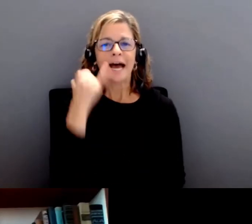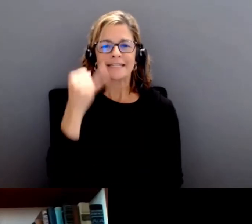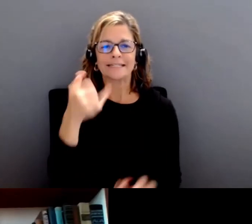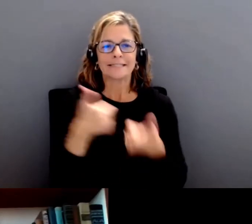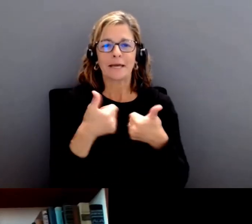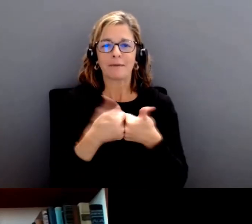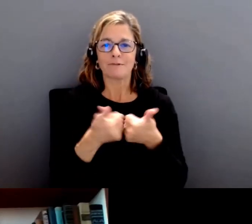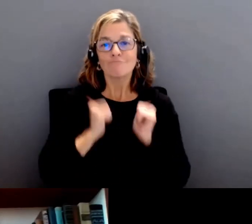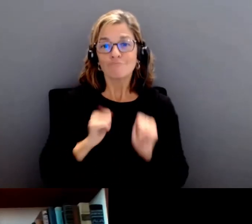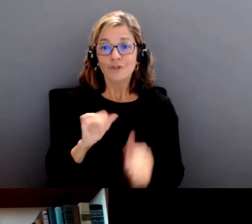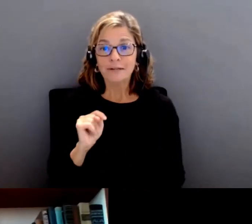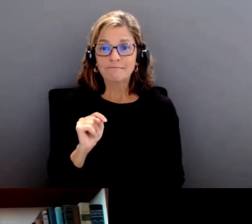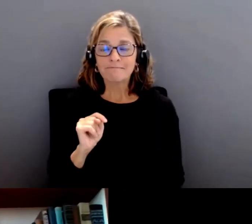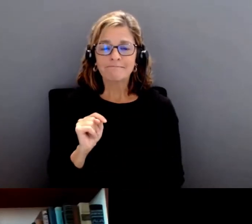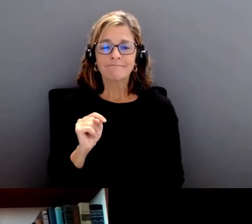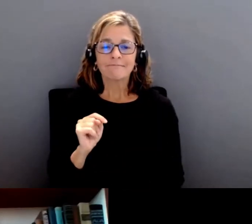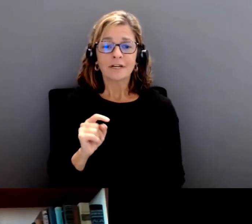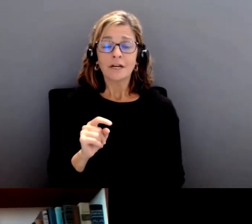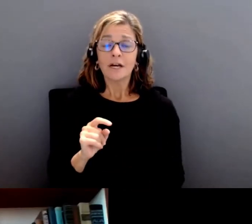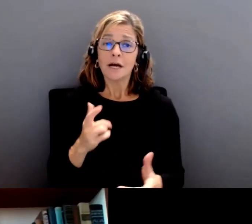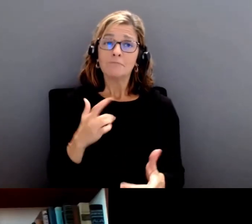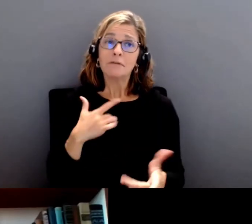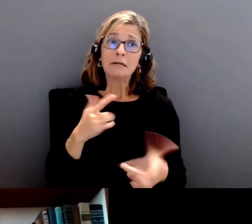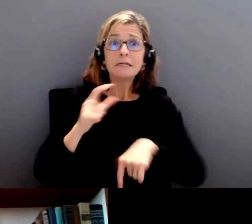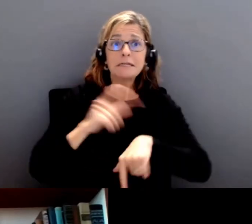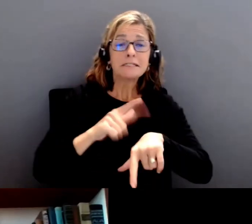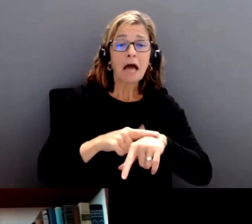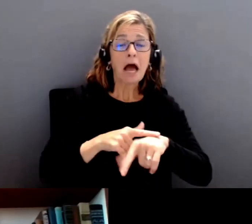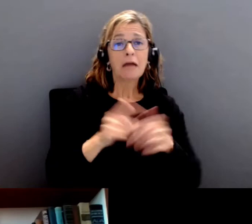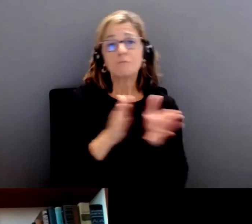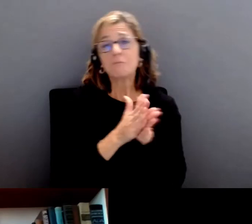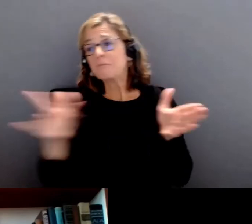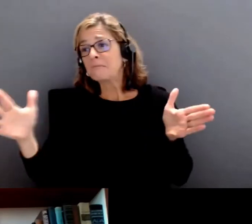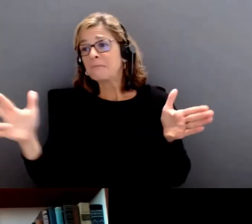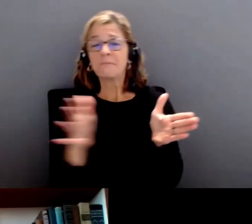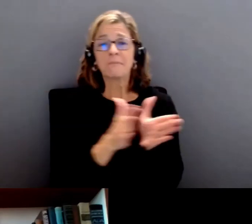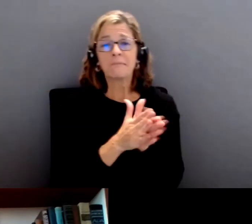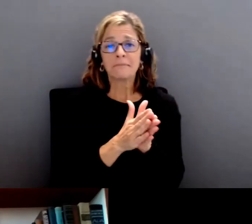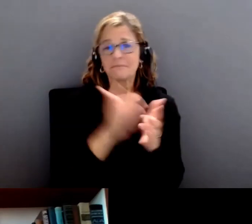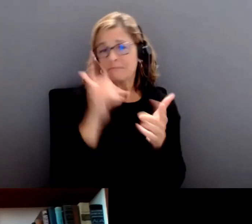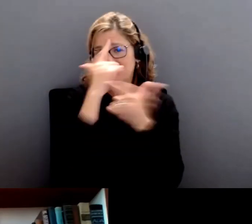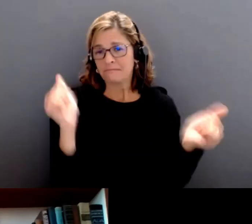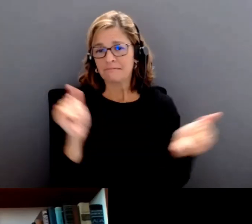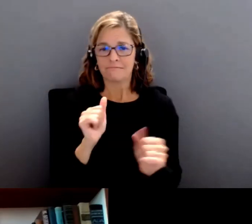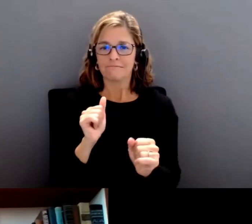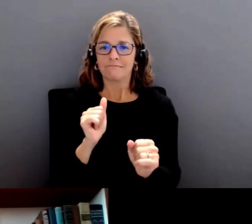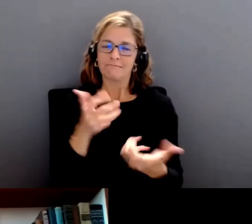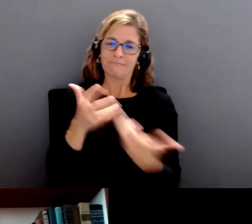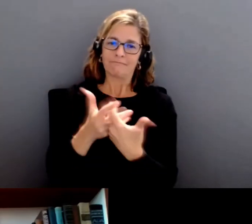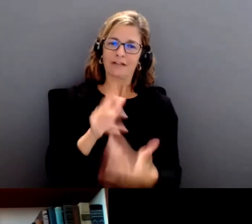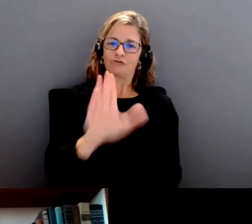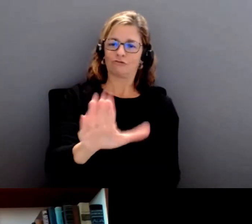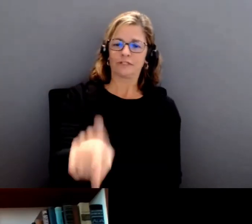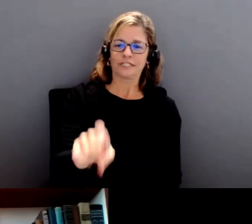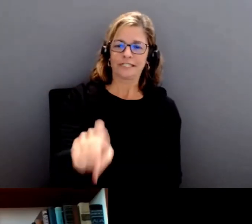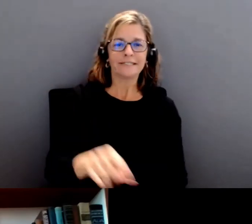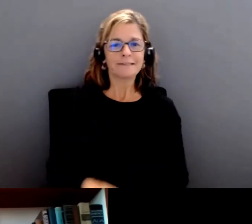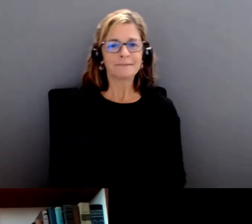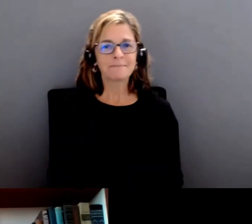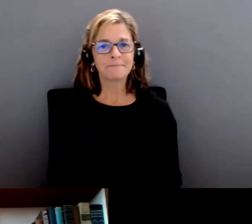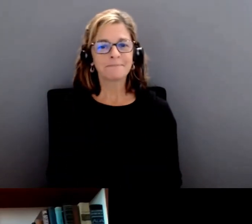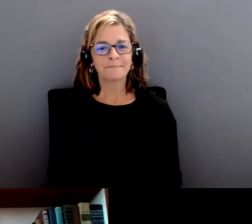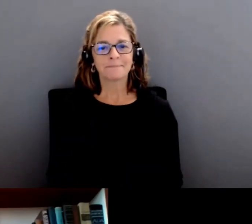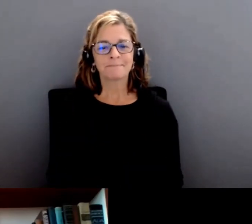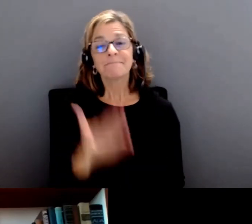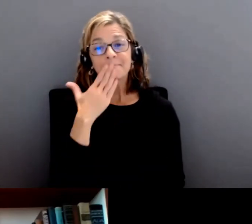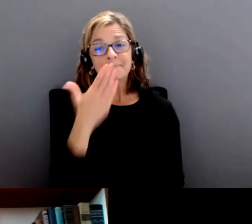out. Some of them are shorter and some of them are longer. So you can apply it to whatever program you're working in.